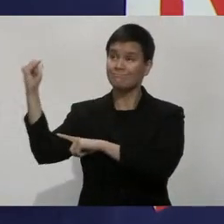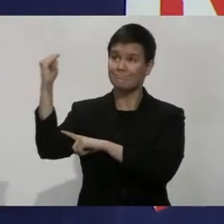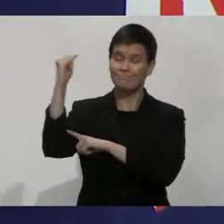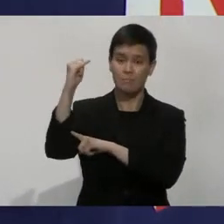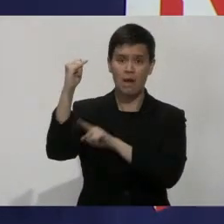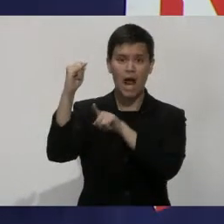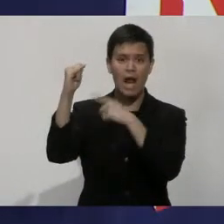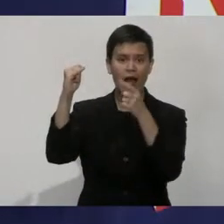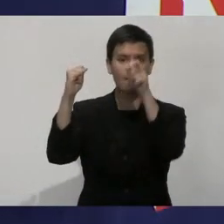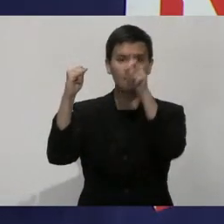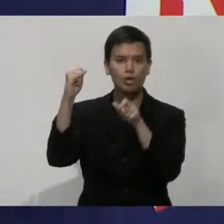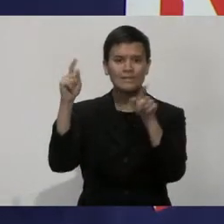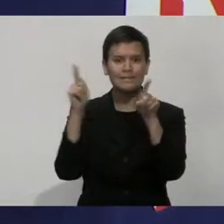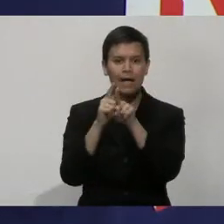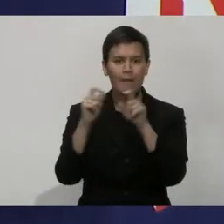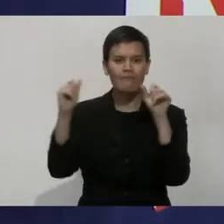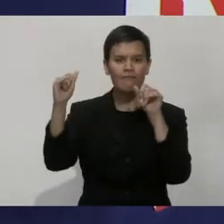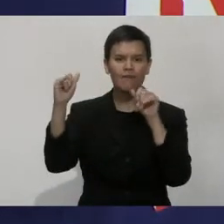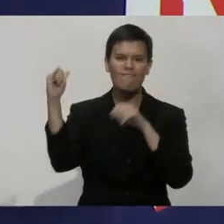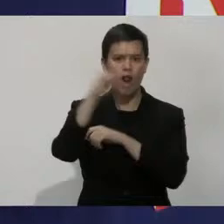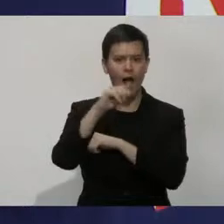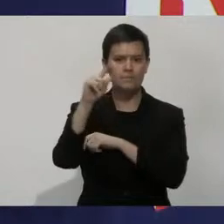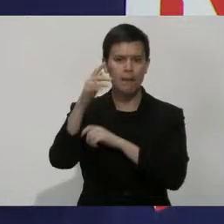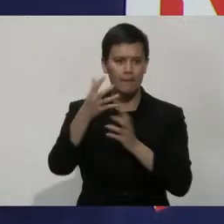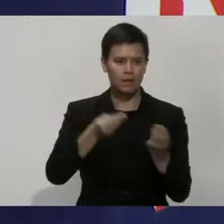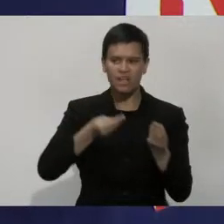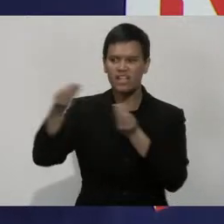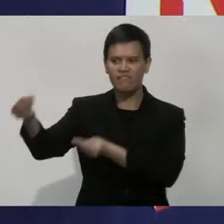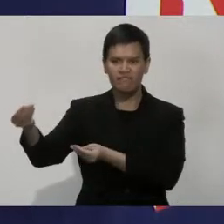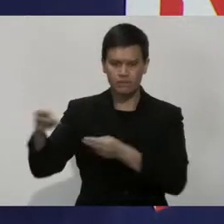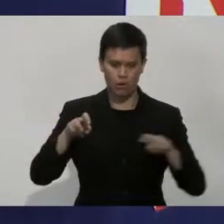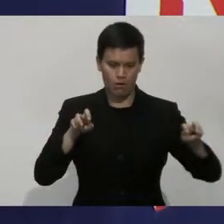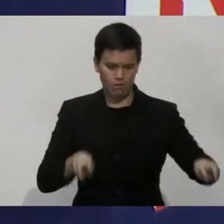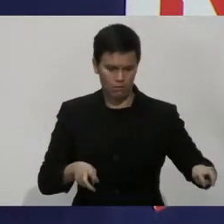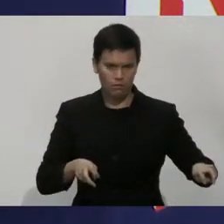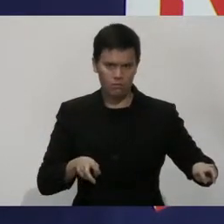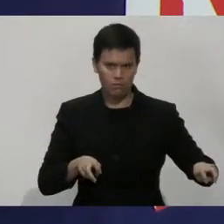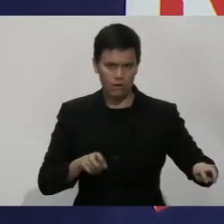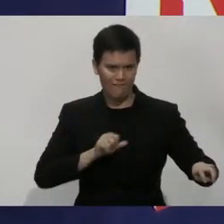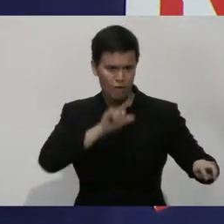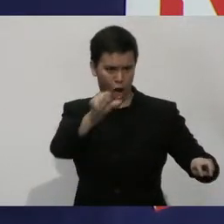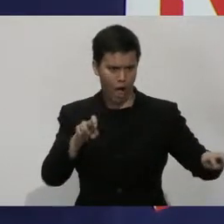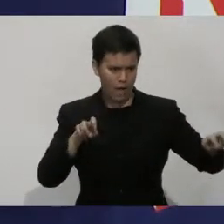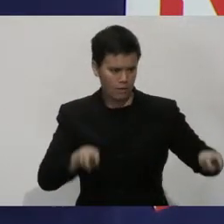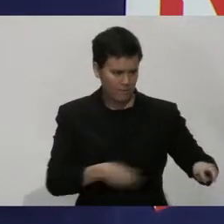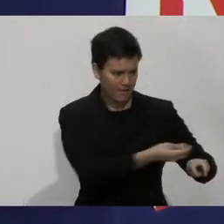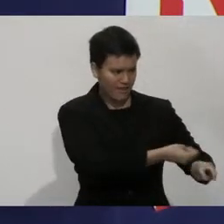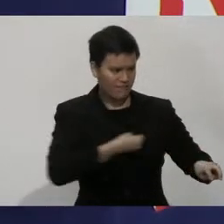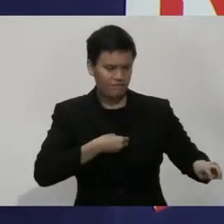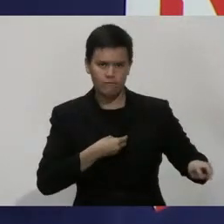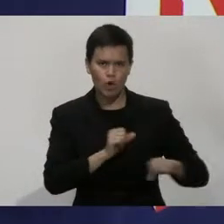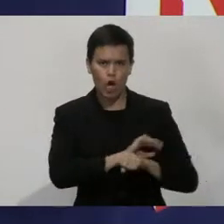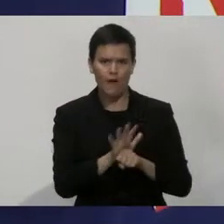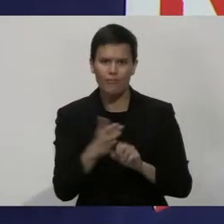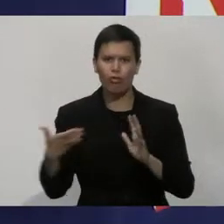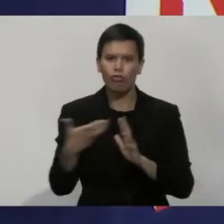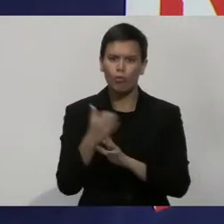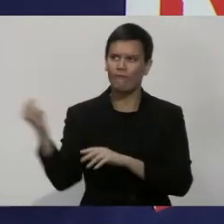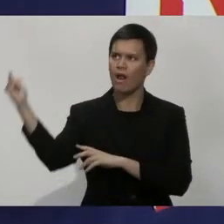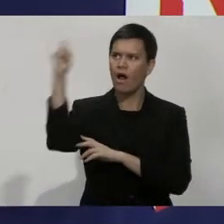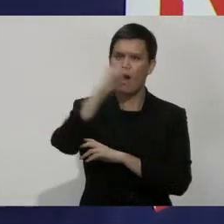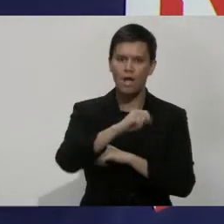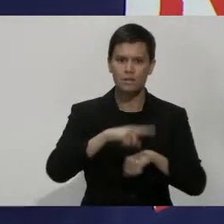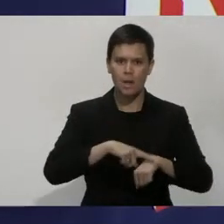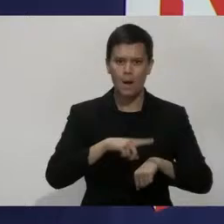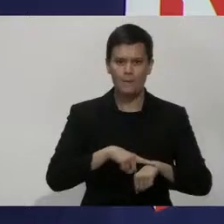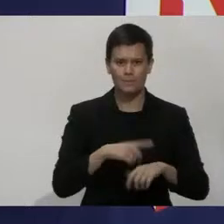are available, people can be in transit for quite some period of time. So there's no evidence that that would necessarily reduce the number of